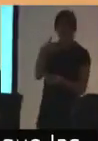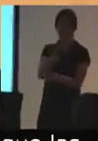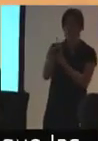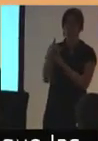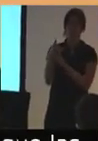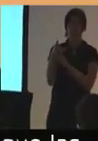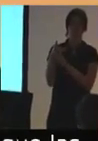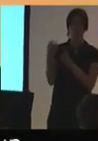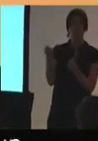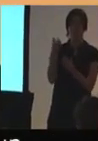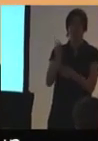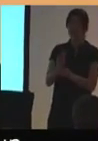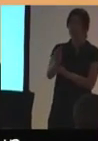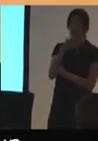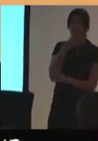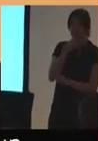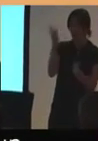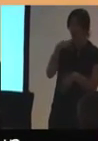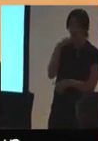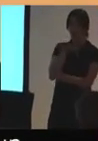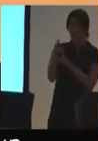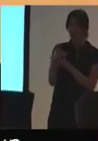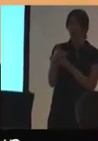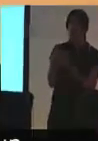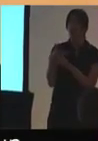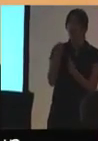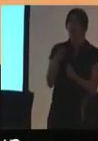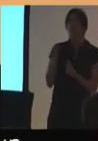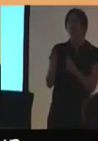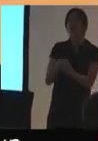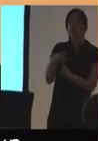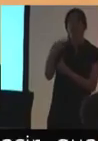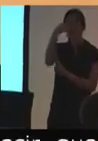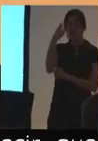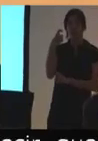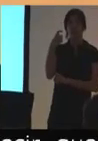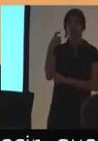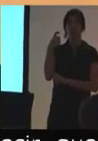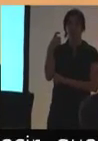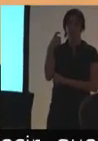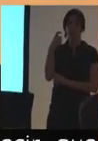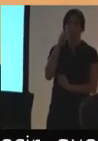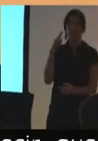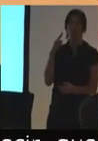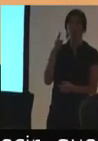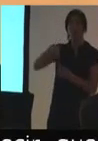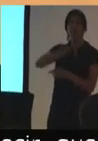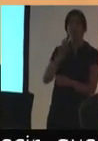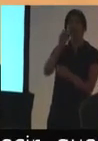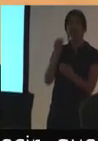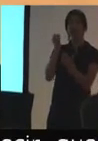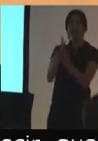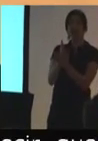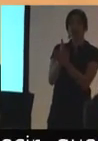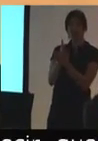that grants and subsidies are not easy to get either at this point in time, so that I think that these are